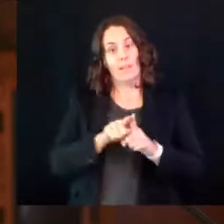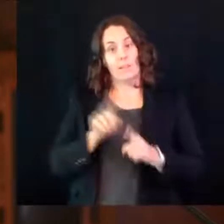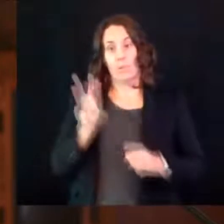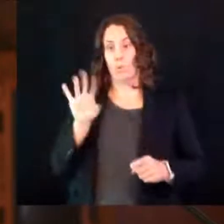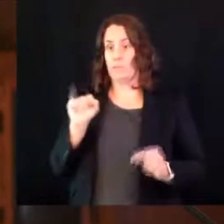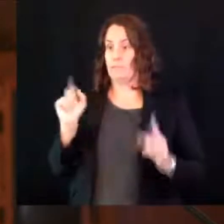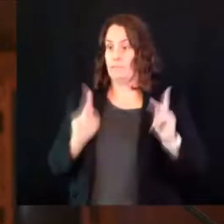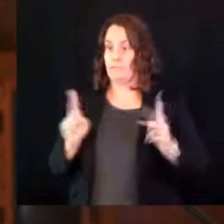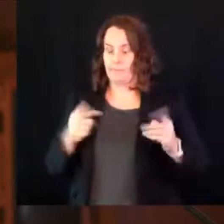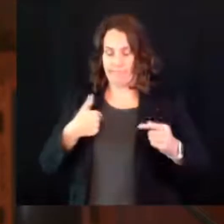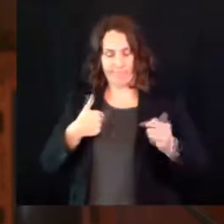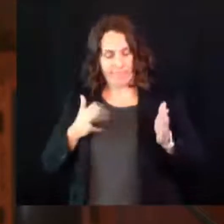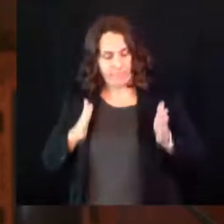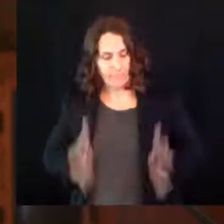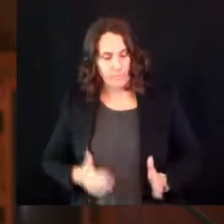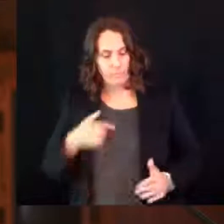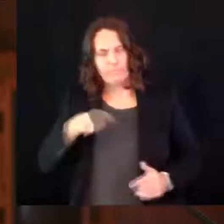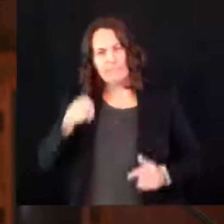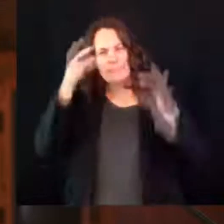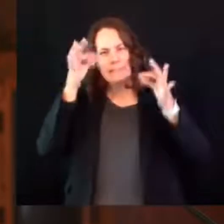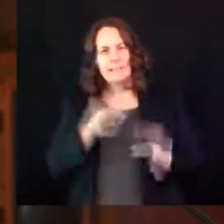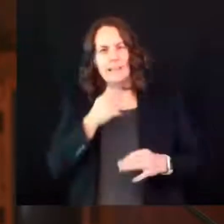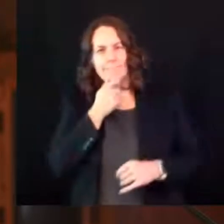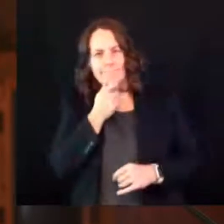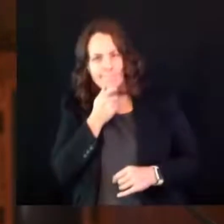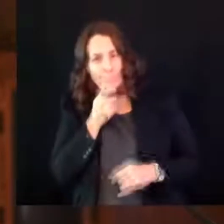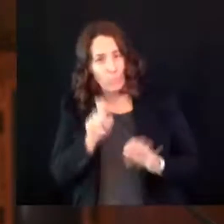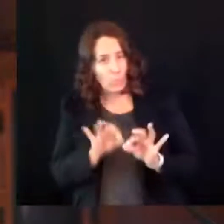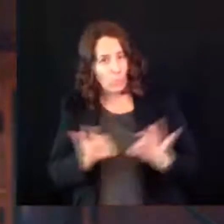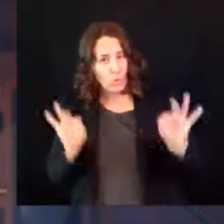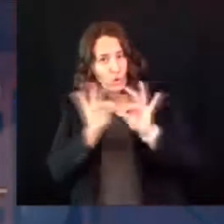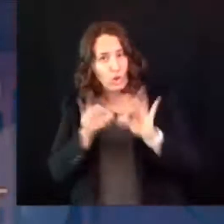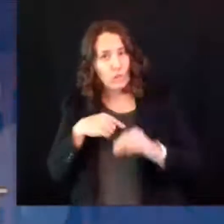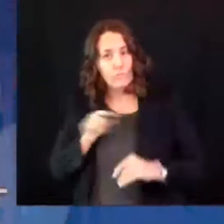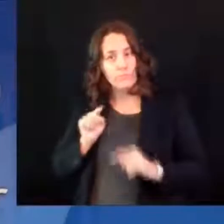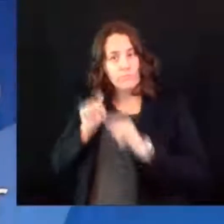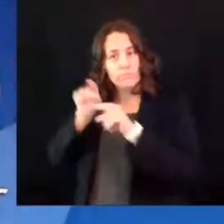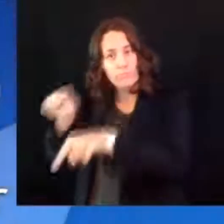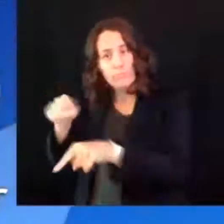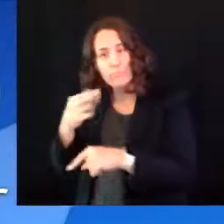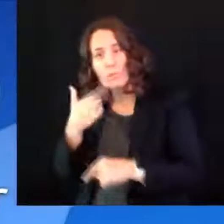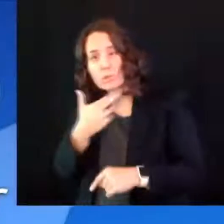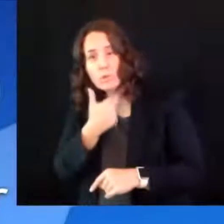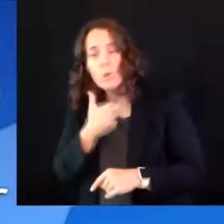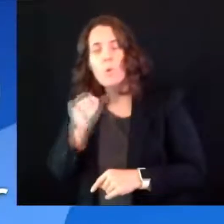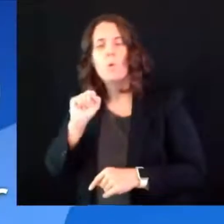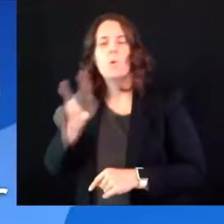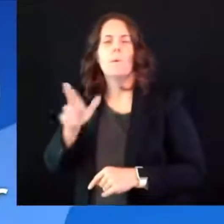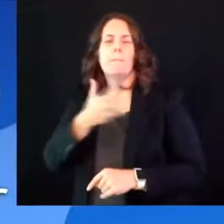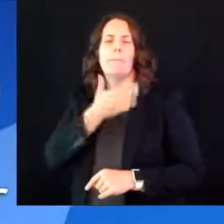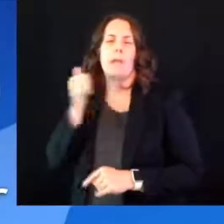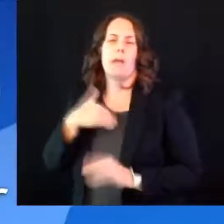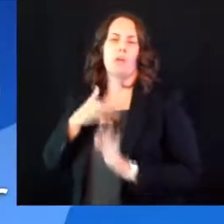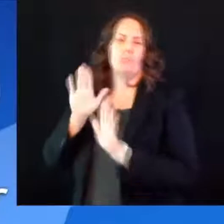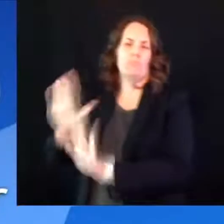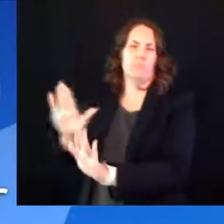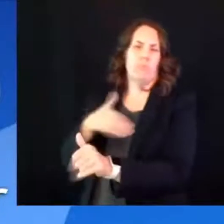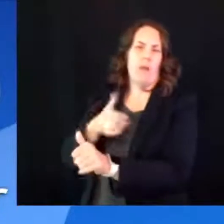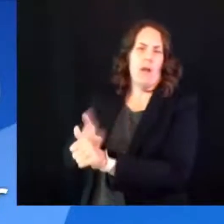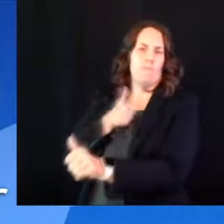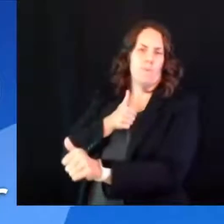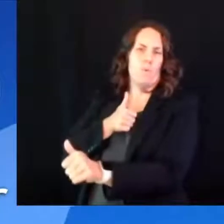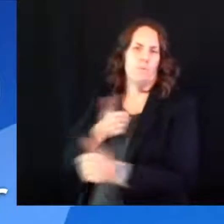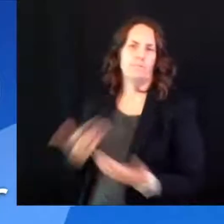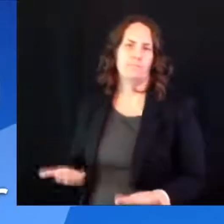gatherings that increase our risk for spread. All right, thank you, Molly. The next question is for Joshua